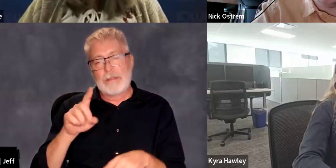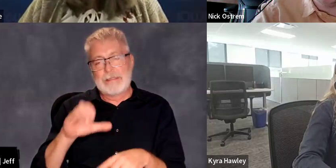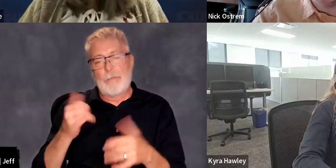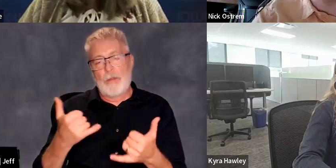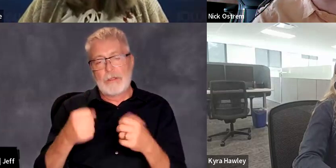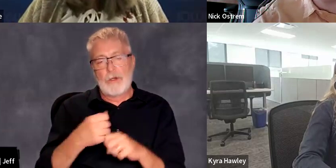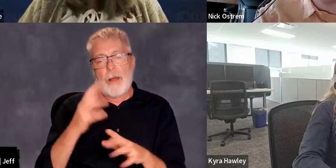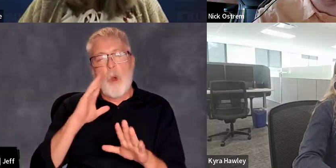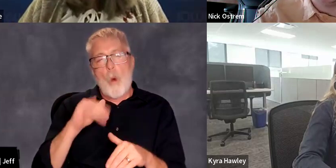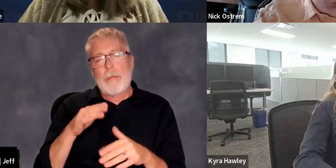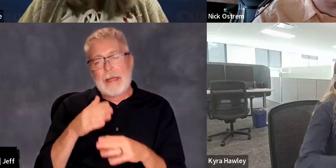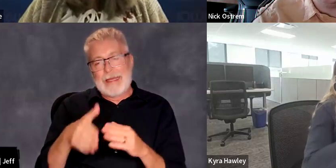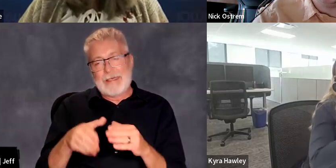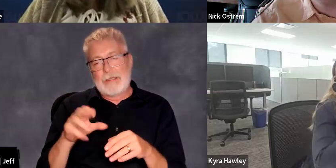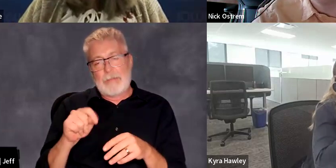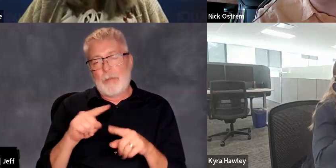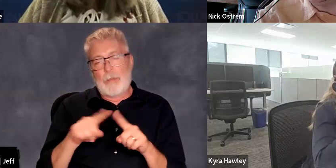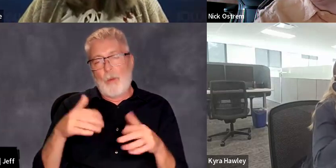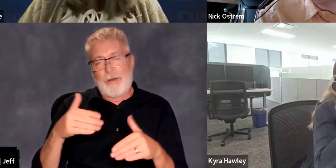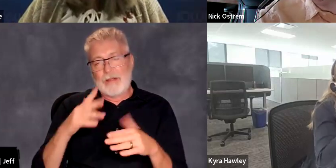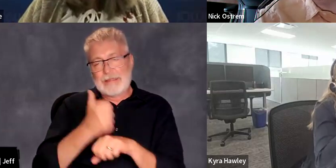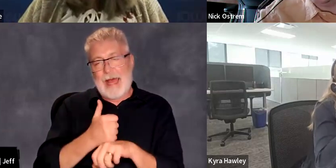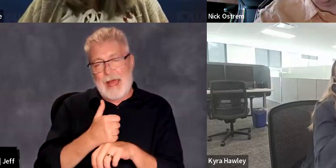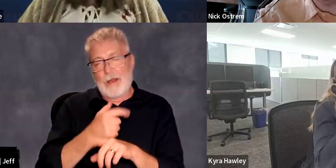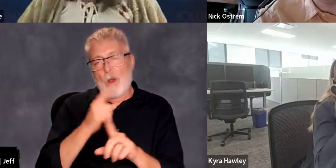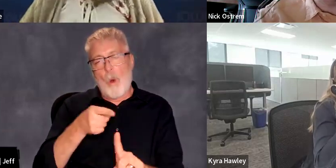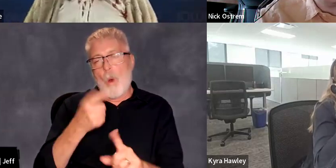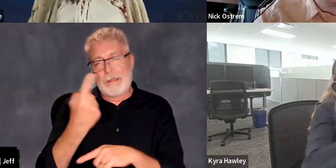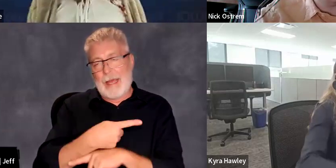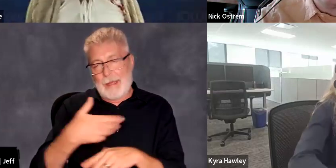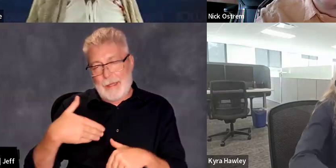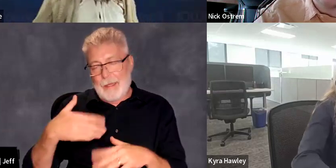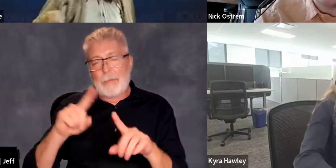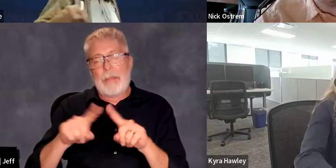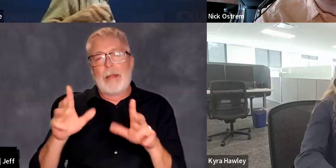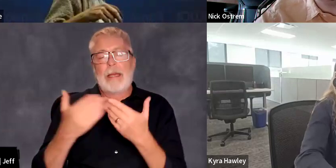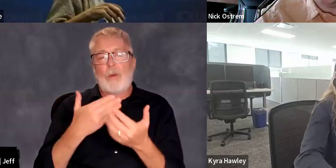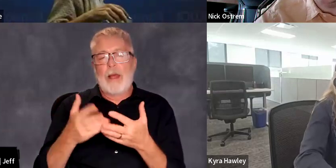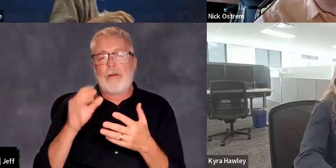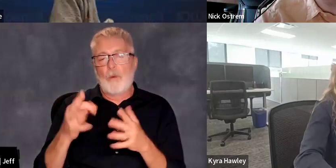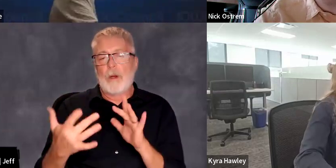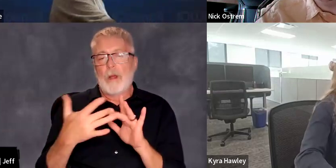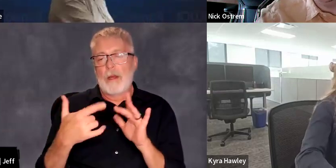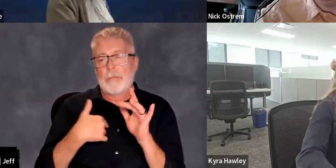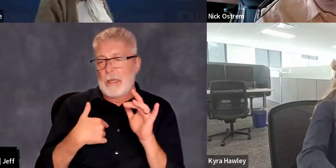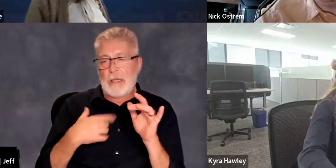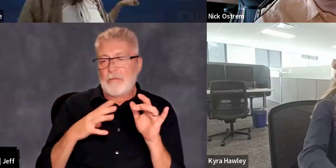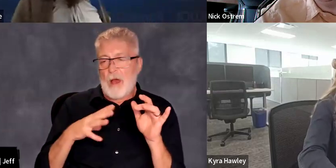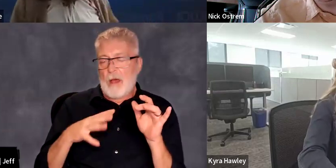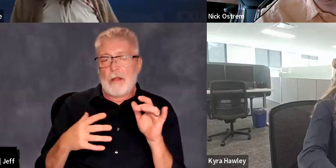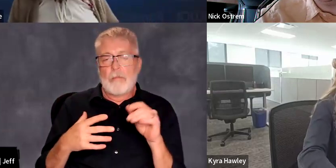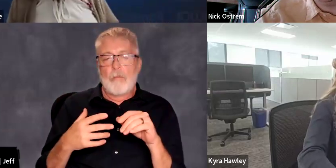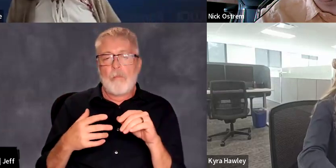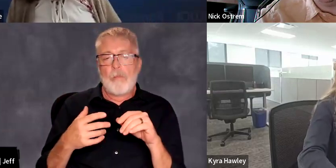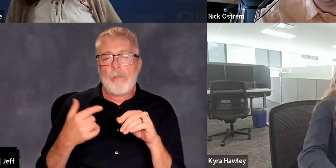end of September. I don't know. We don't have like a hard date on that. Um, but yeah, so if you wanna reach out to me,